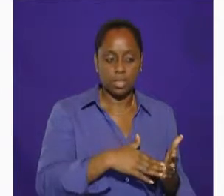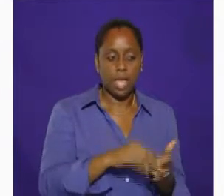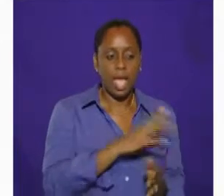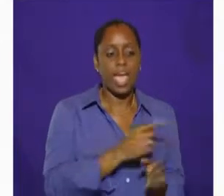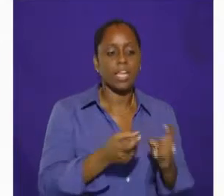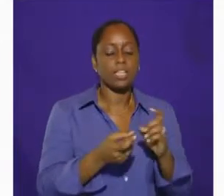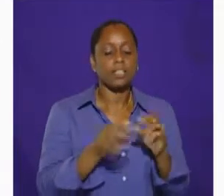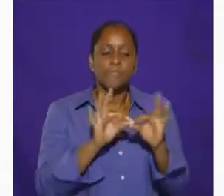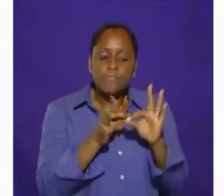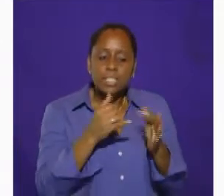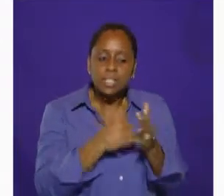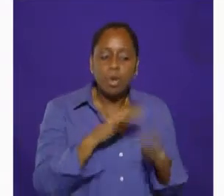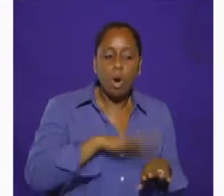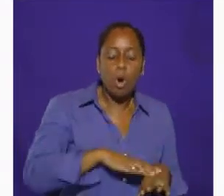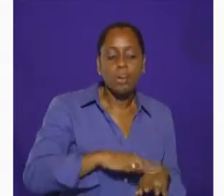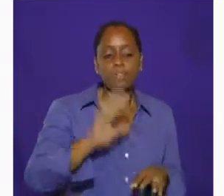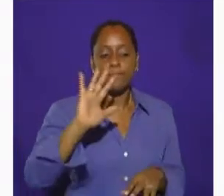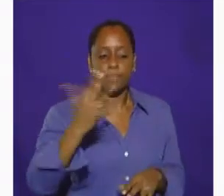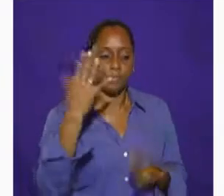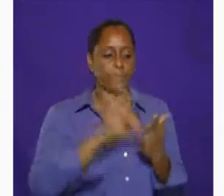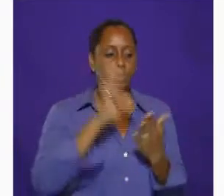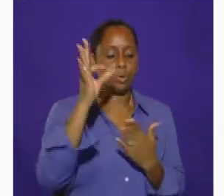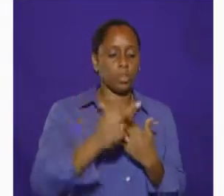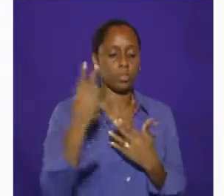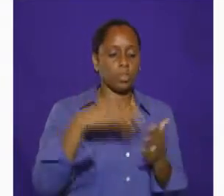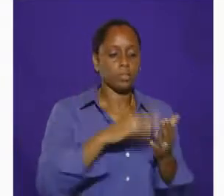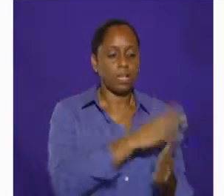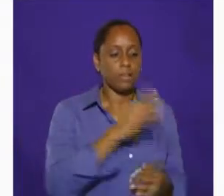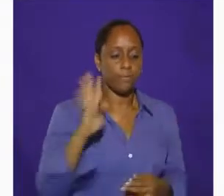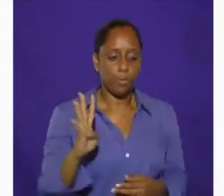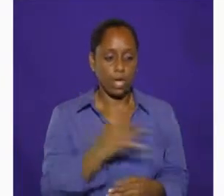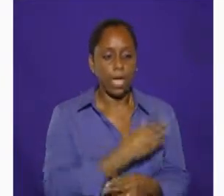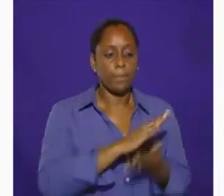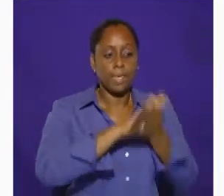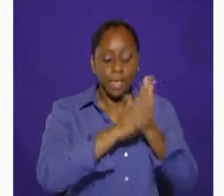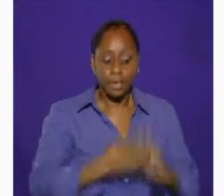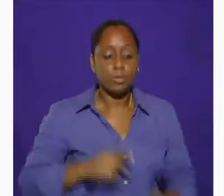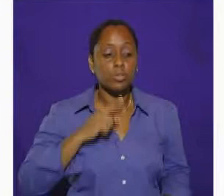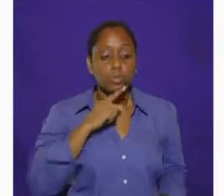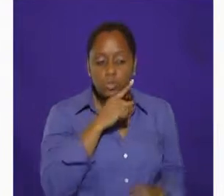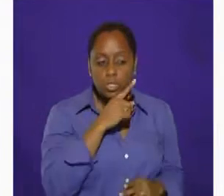and became a party to the protocol on May 5, 2004.